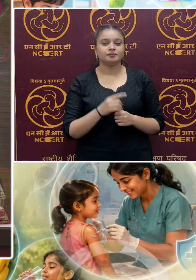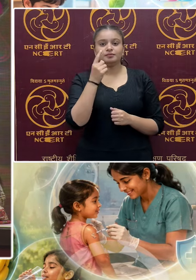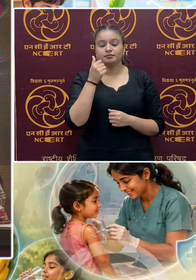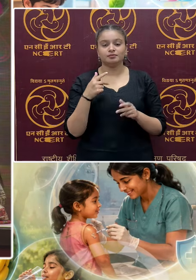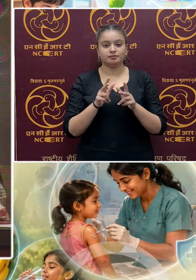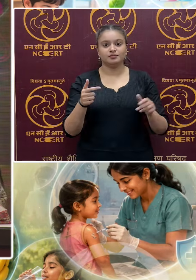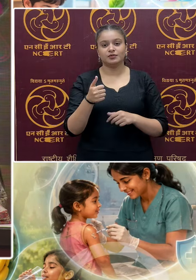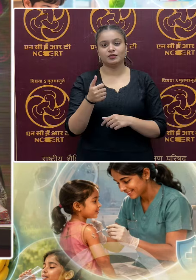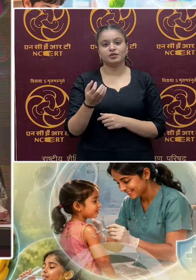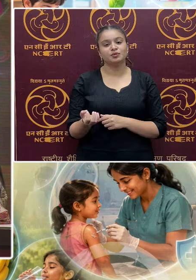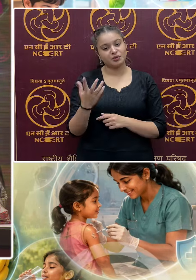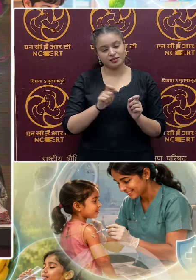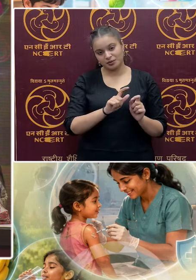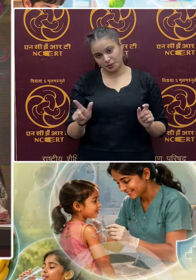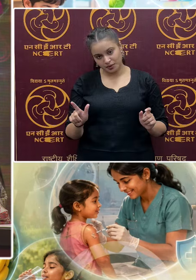good morning to everyone.